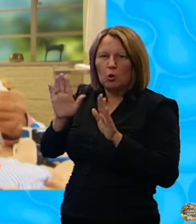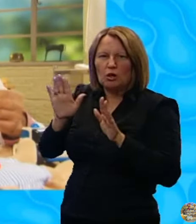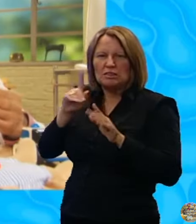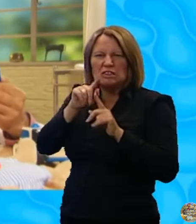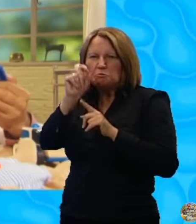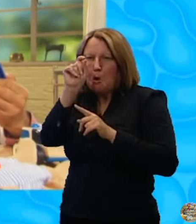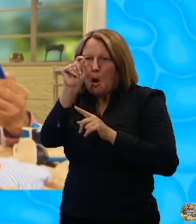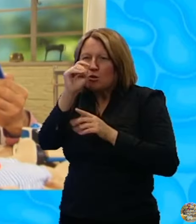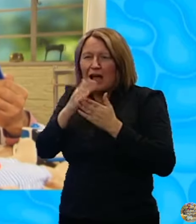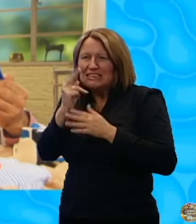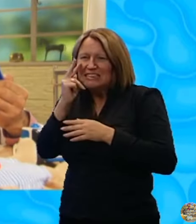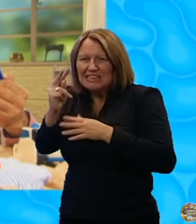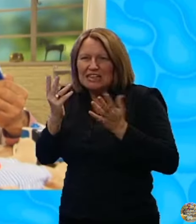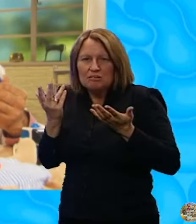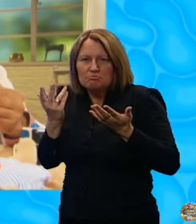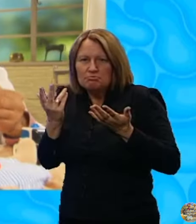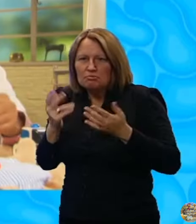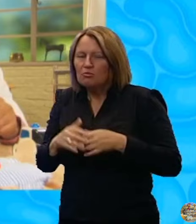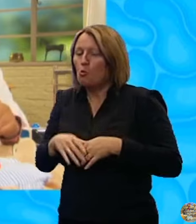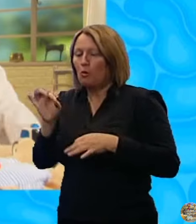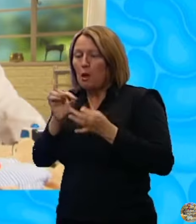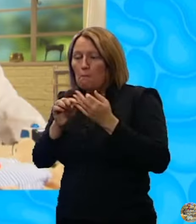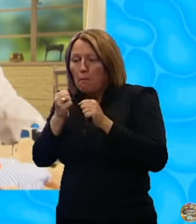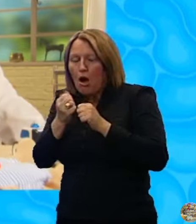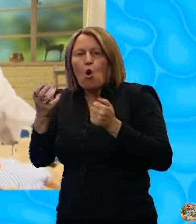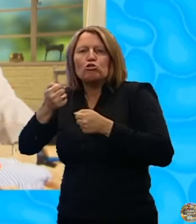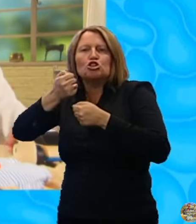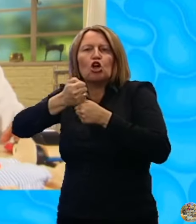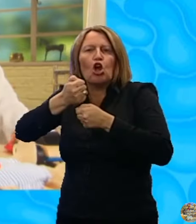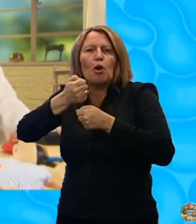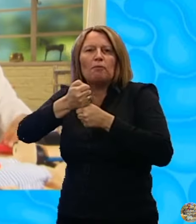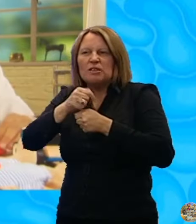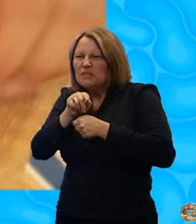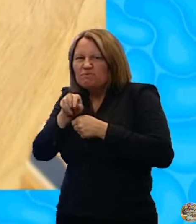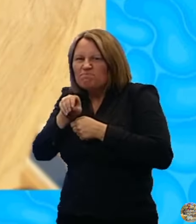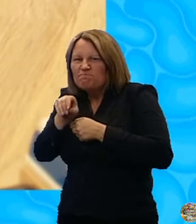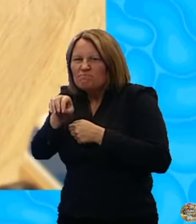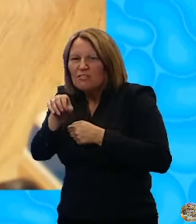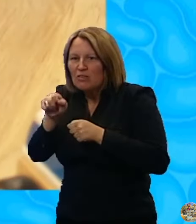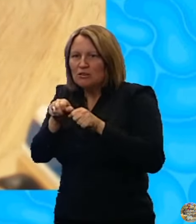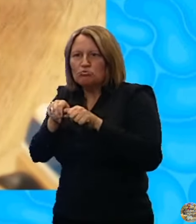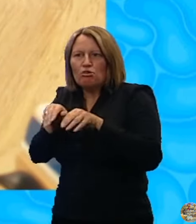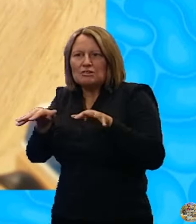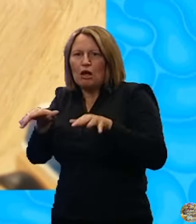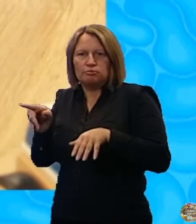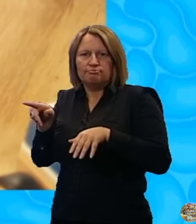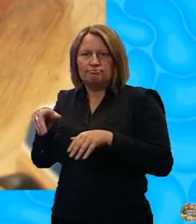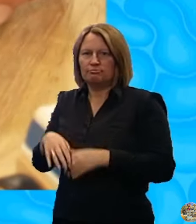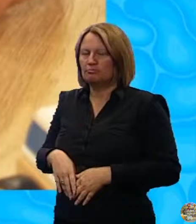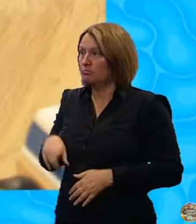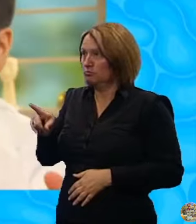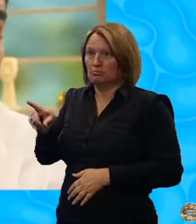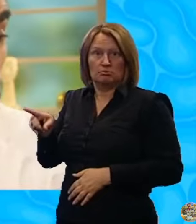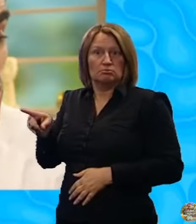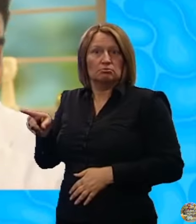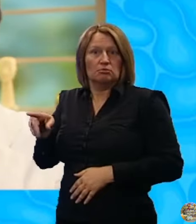so very tiny, you can't really see them. But when a bug or a germ finds a place it likes, it starts to spread out. And